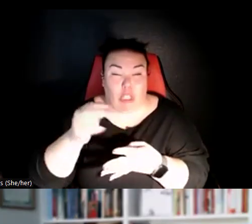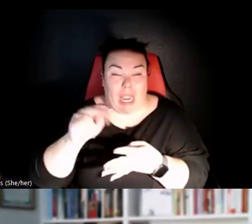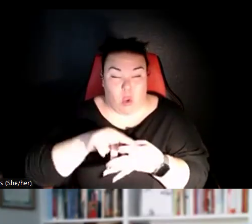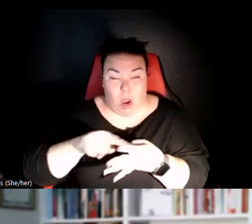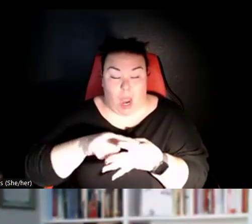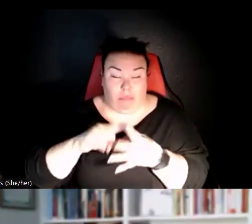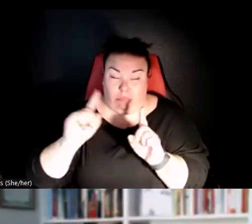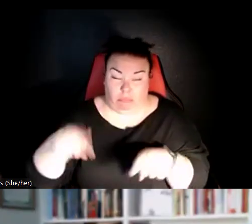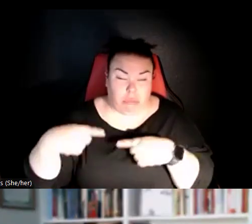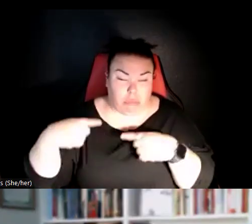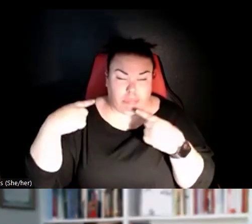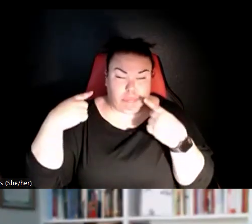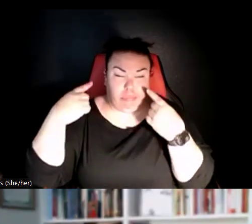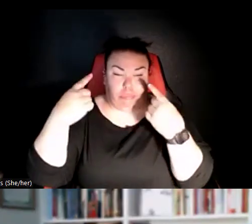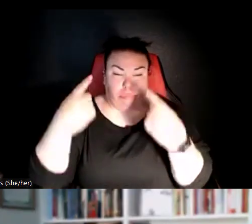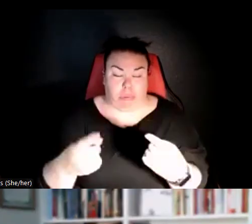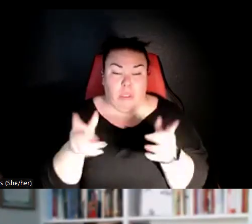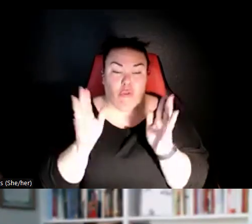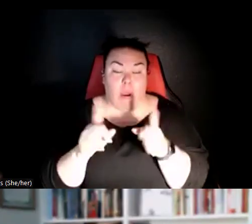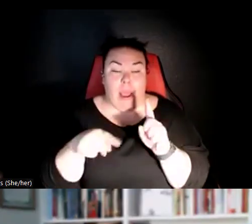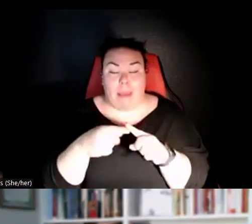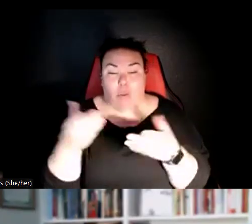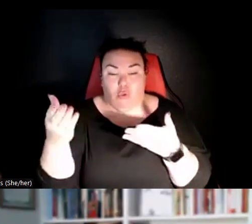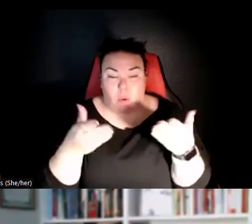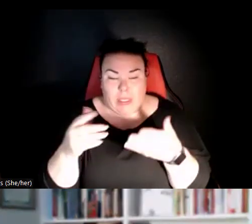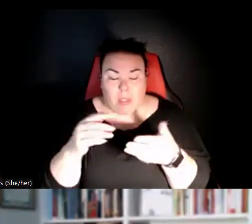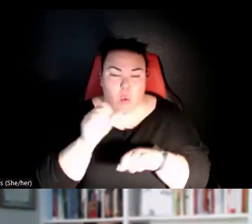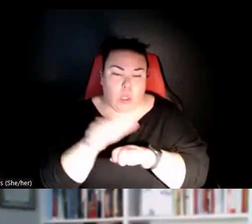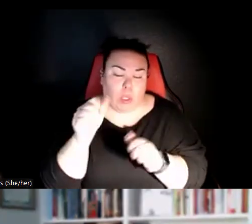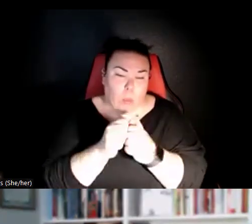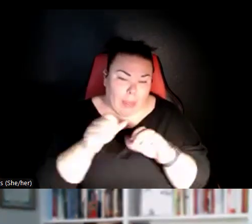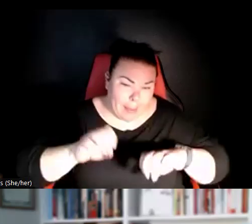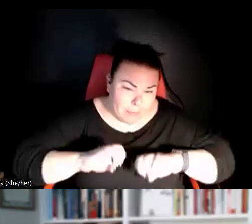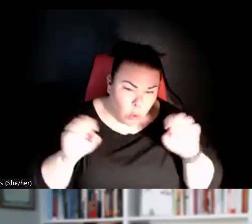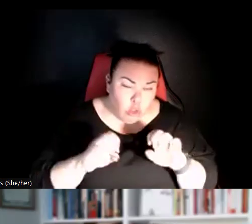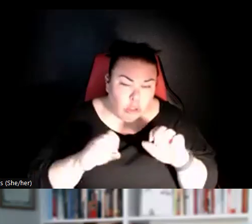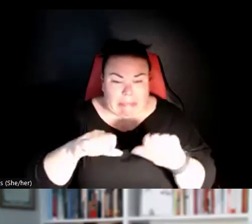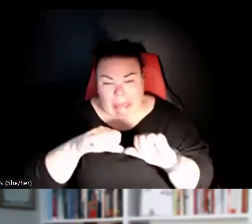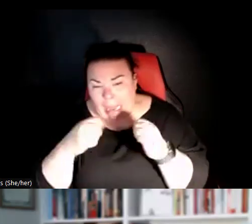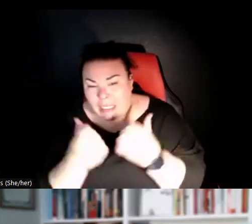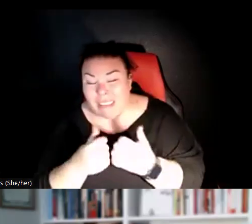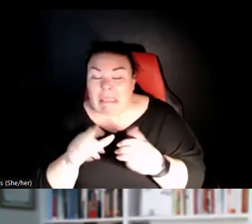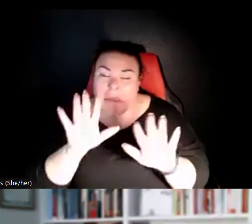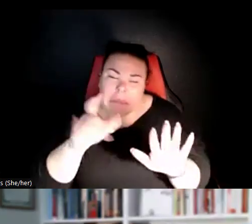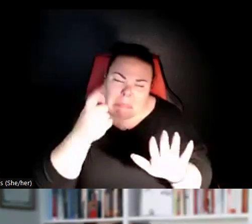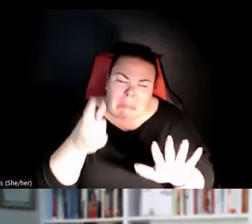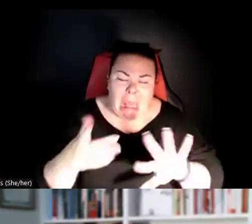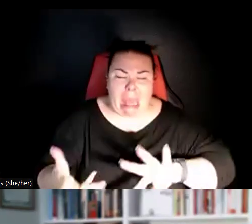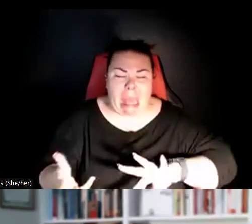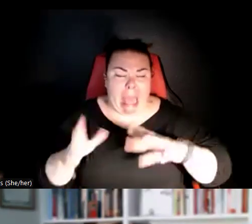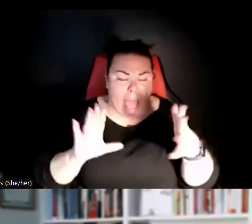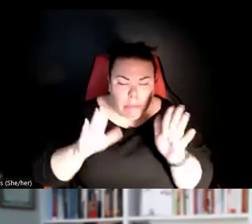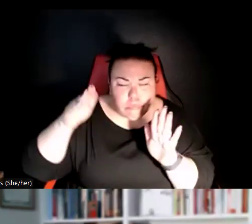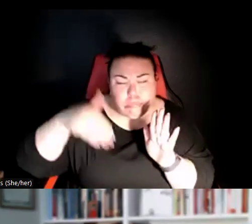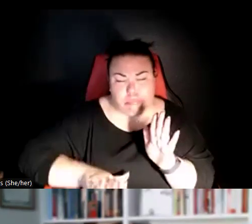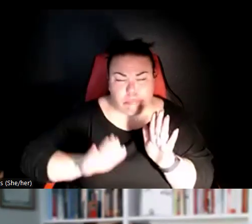emergency agencies. And although it's been messy and ups and down, we